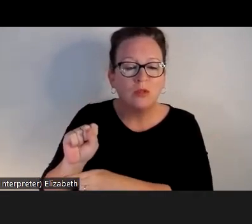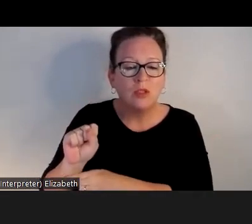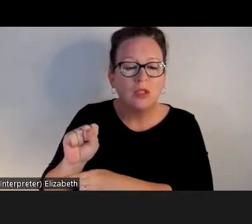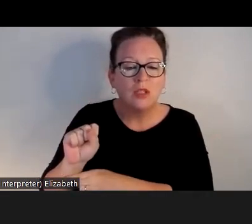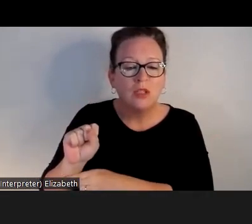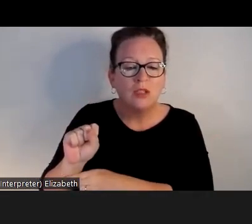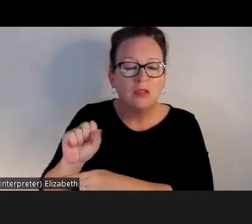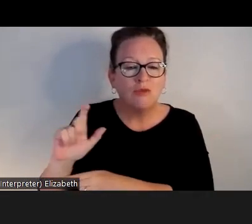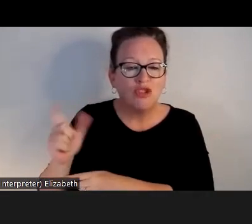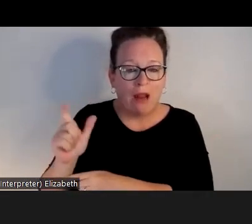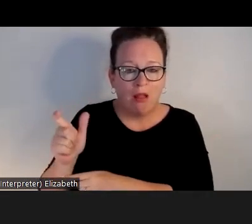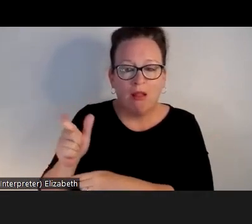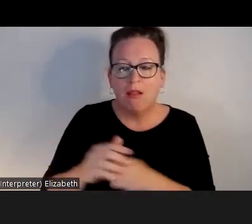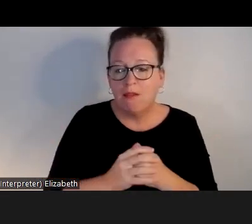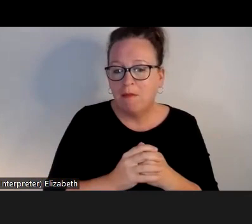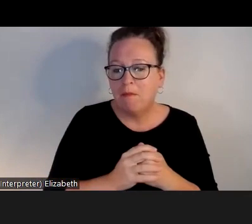news channel.